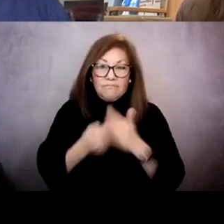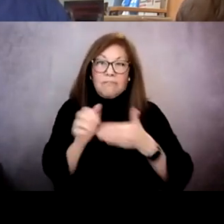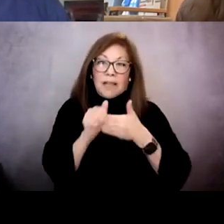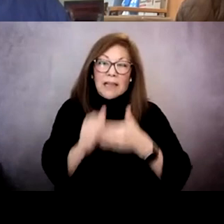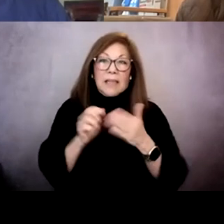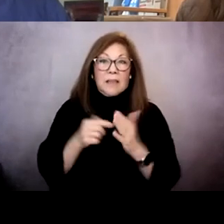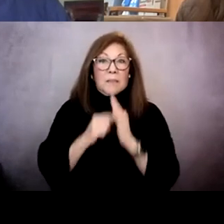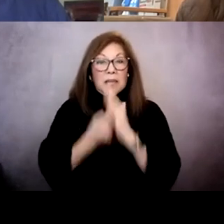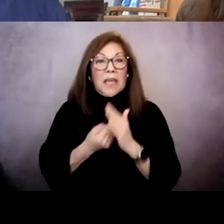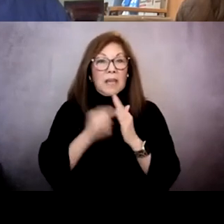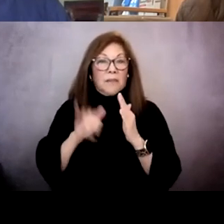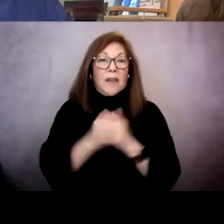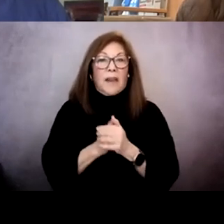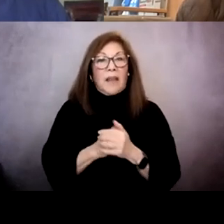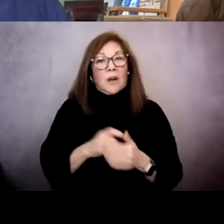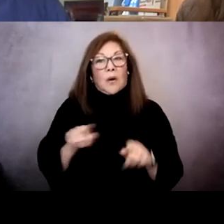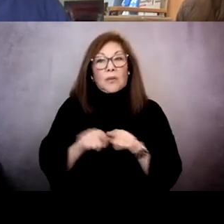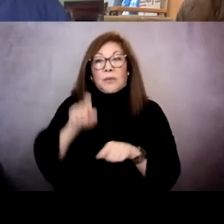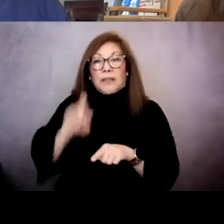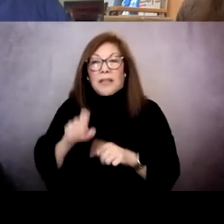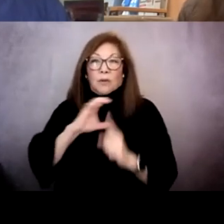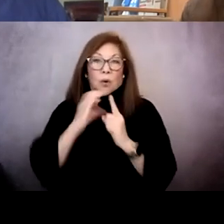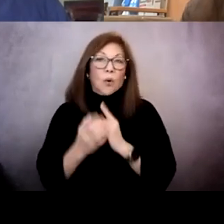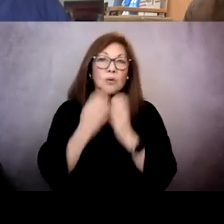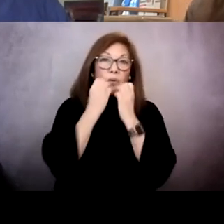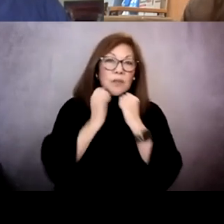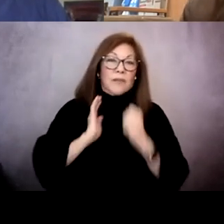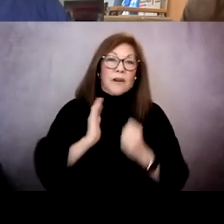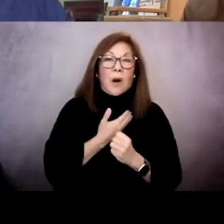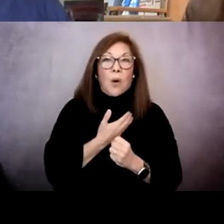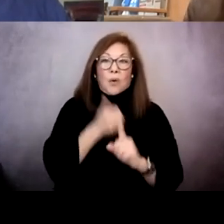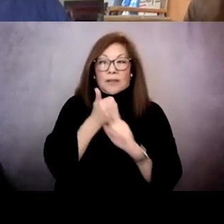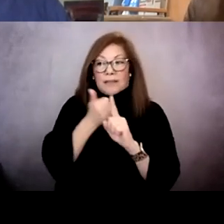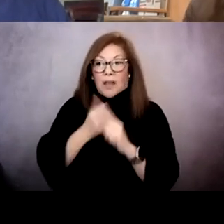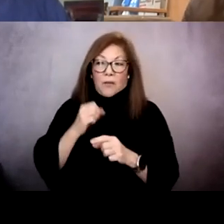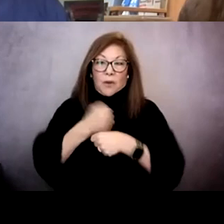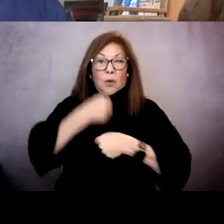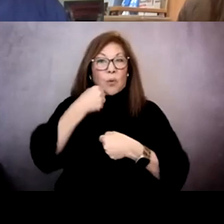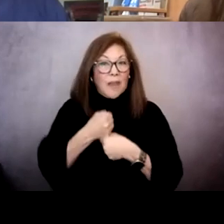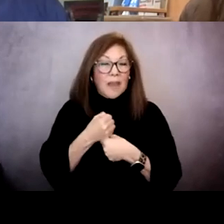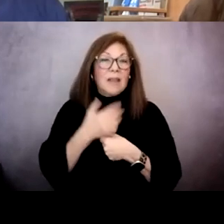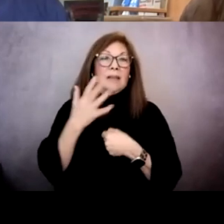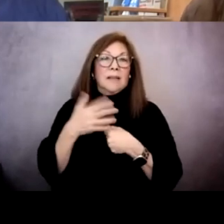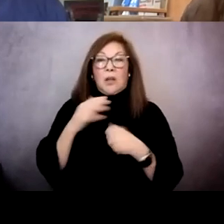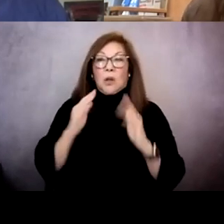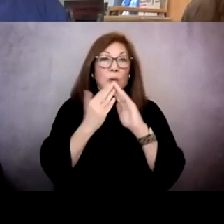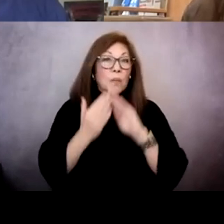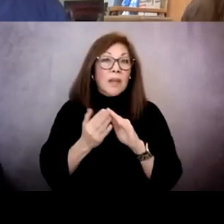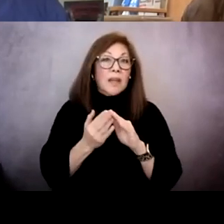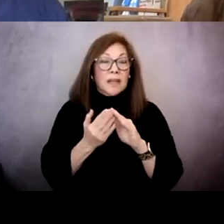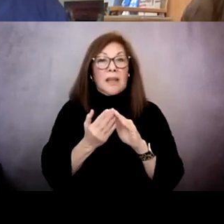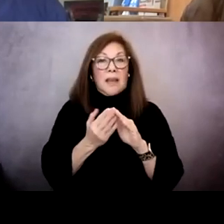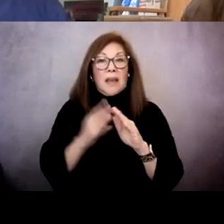same time such a need for like the cultural treasures of our own self-created community